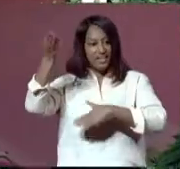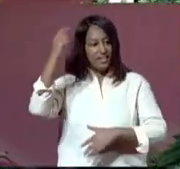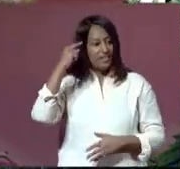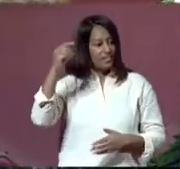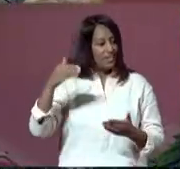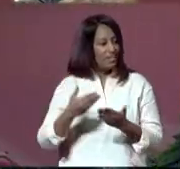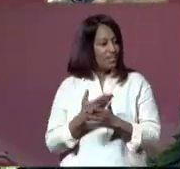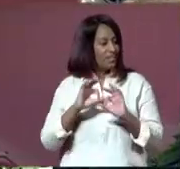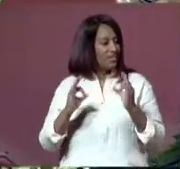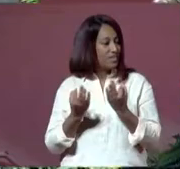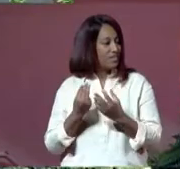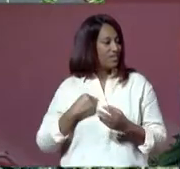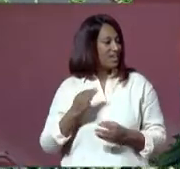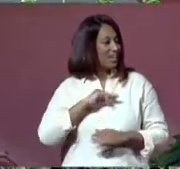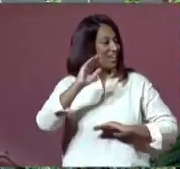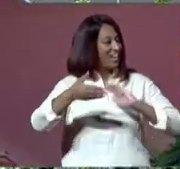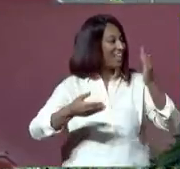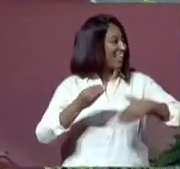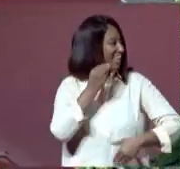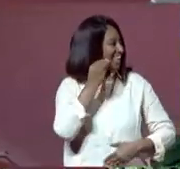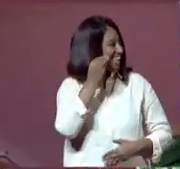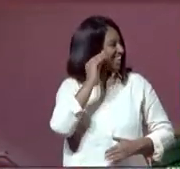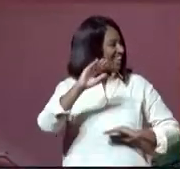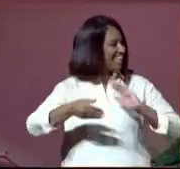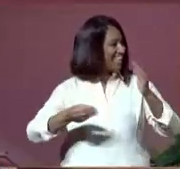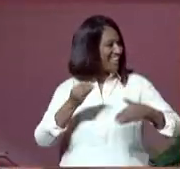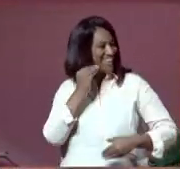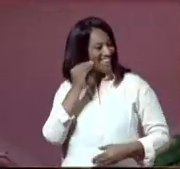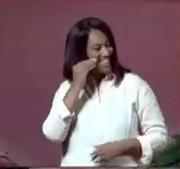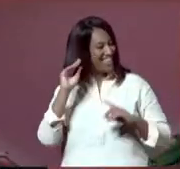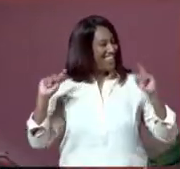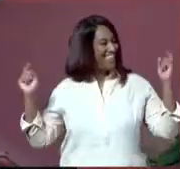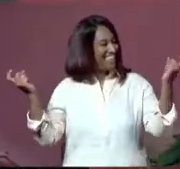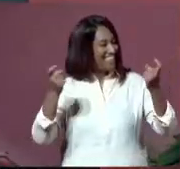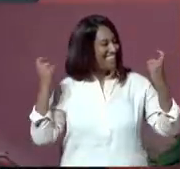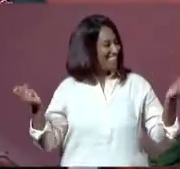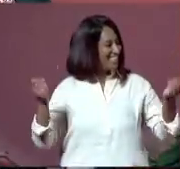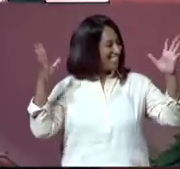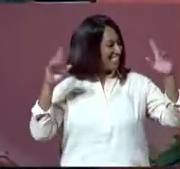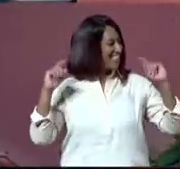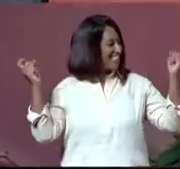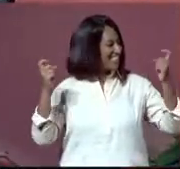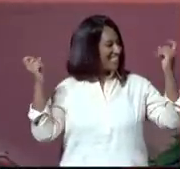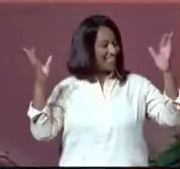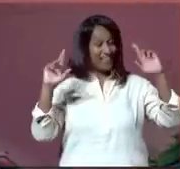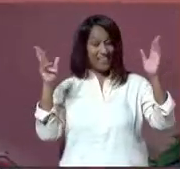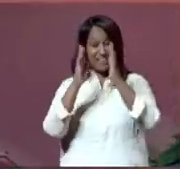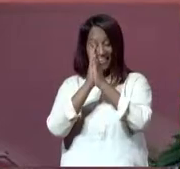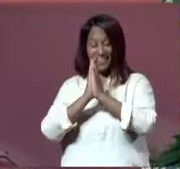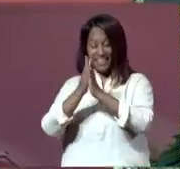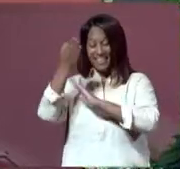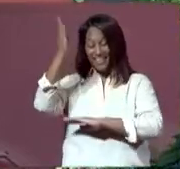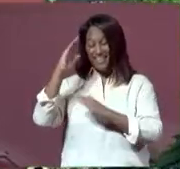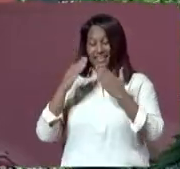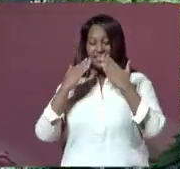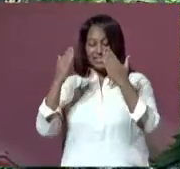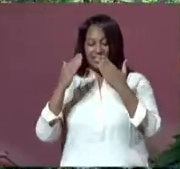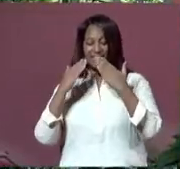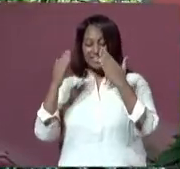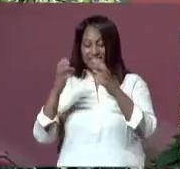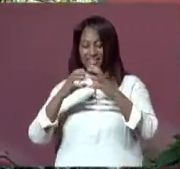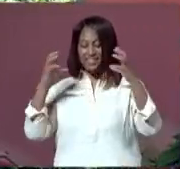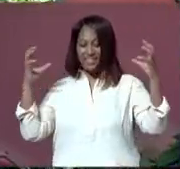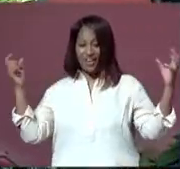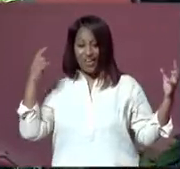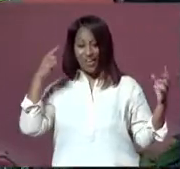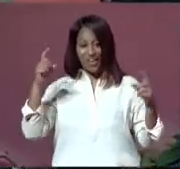Welcome home, welcome home, welcome home. Hallelujah. Hallelujah. Let's pray. God, thank you so much for